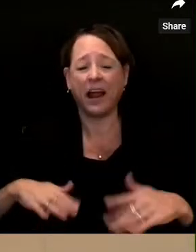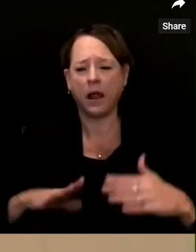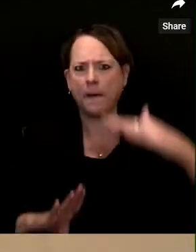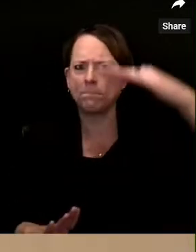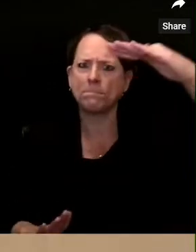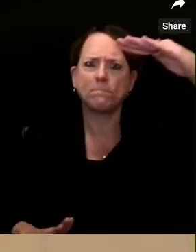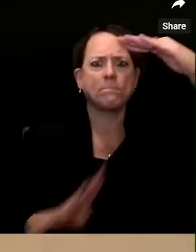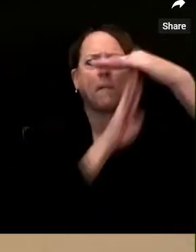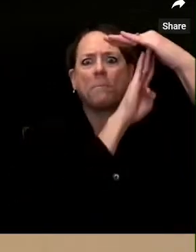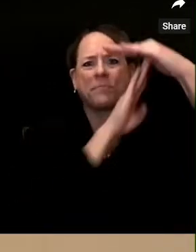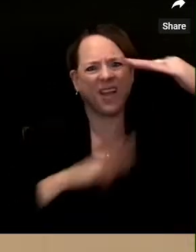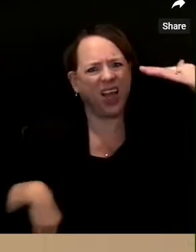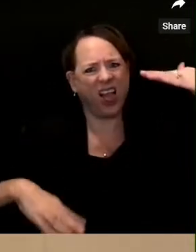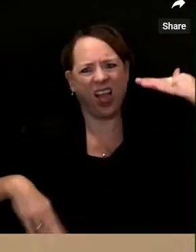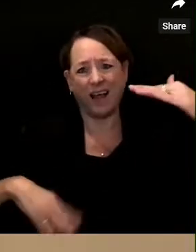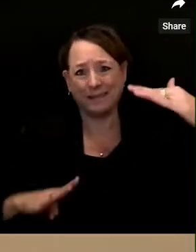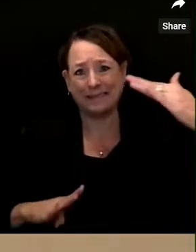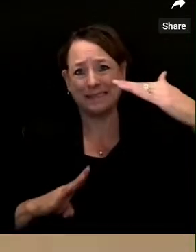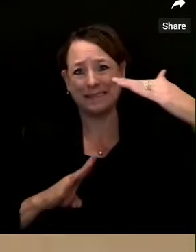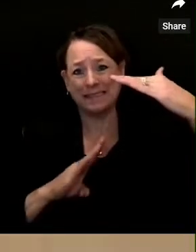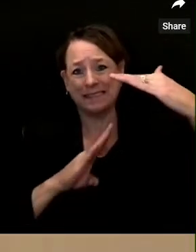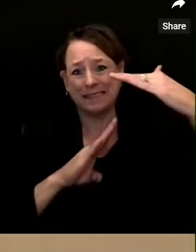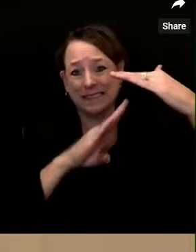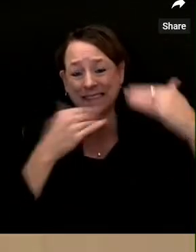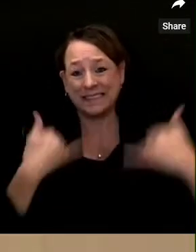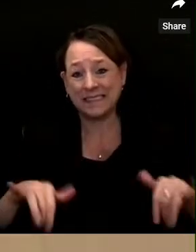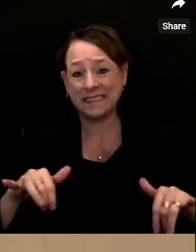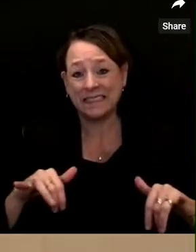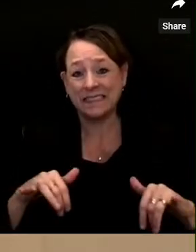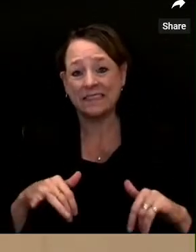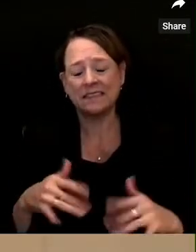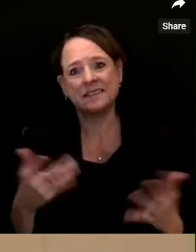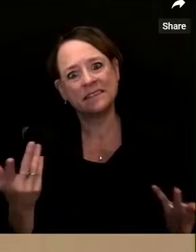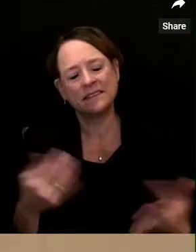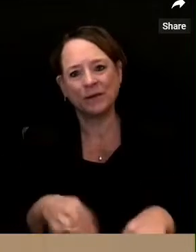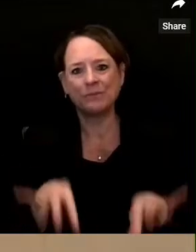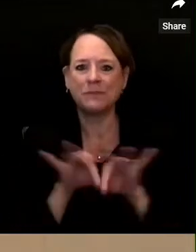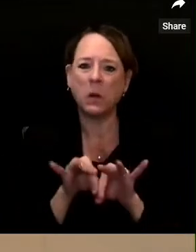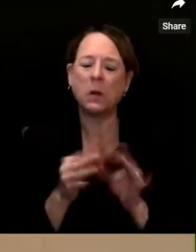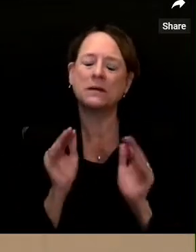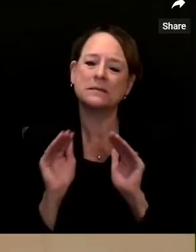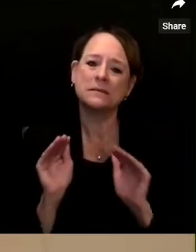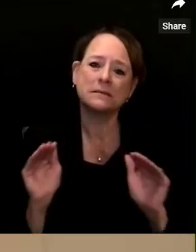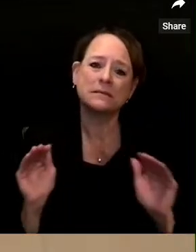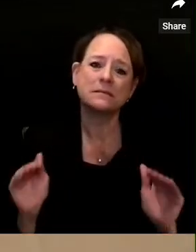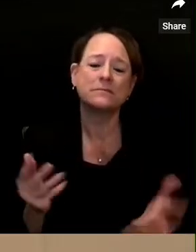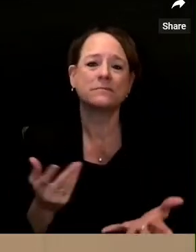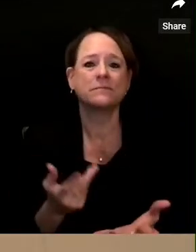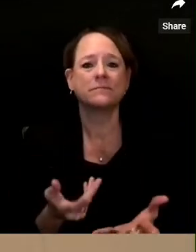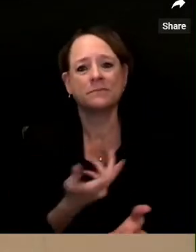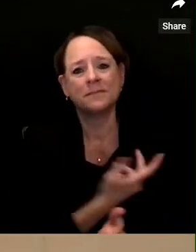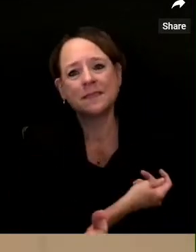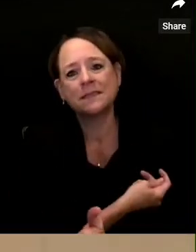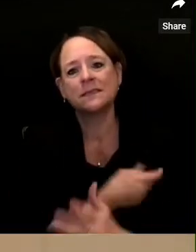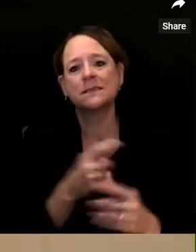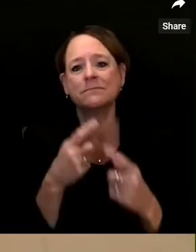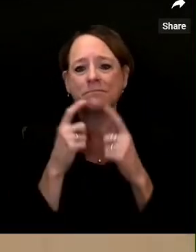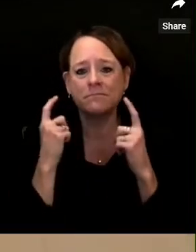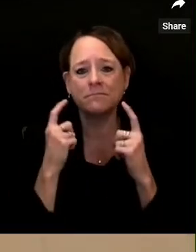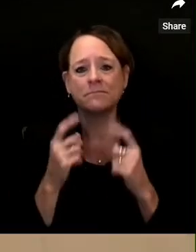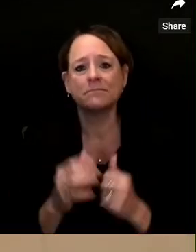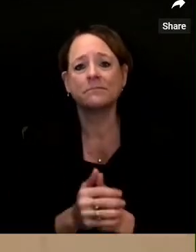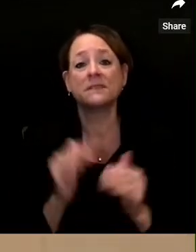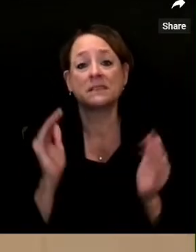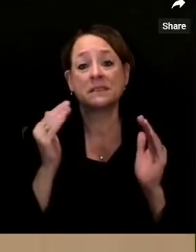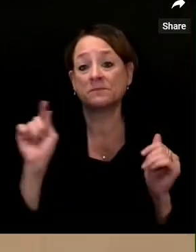prevention to get to the peak as soon as we can. Looking around the country, it seems to follow a south to north trajectory,